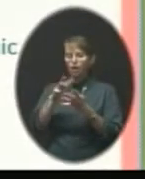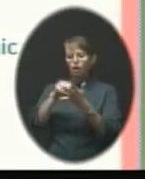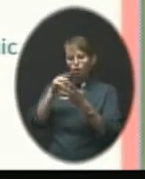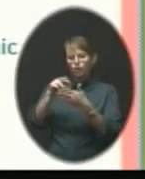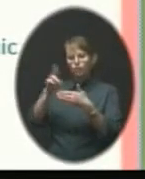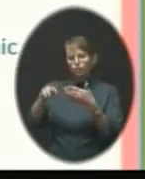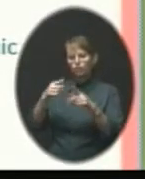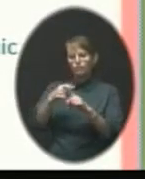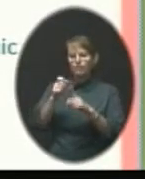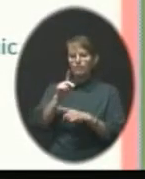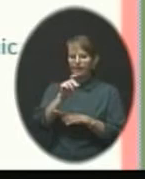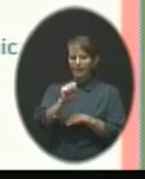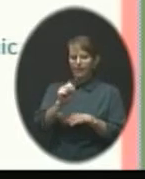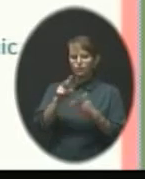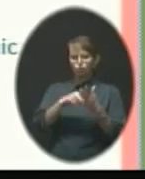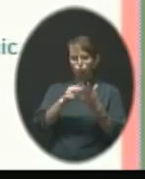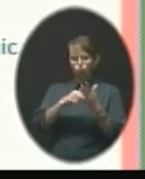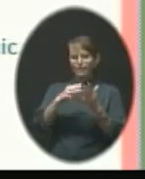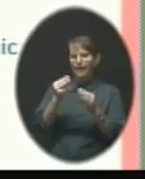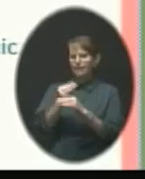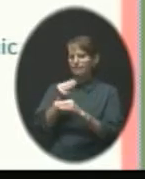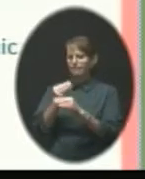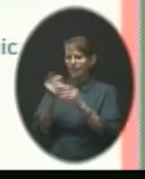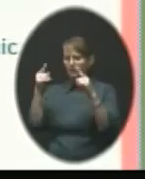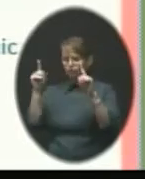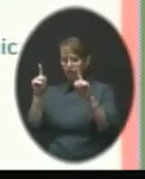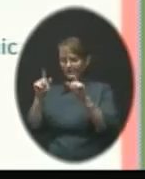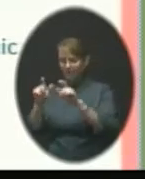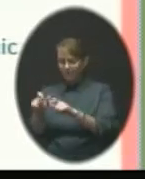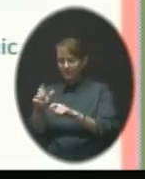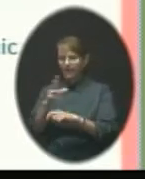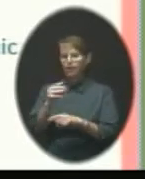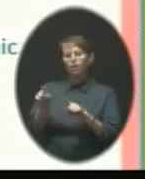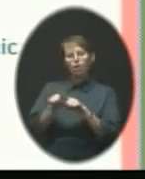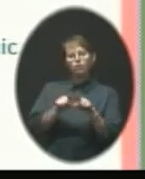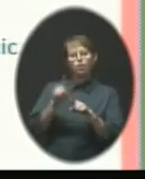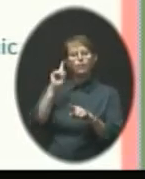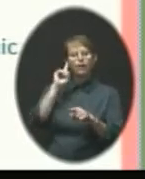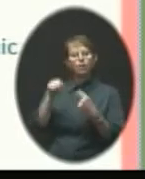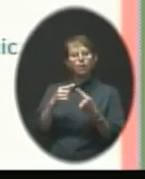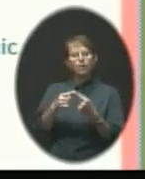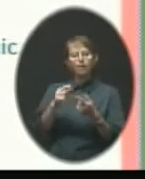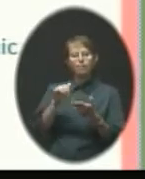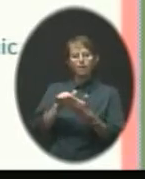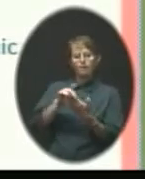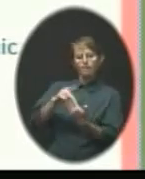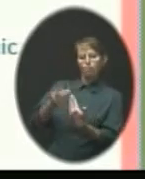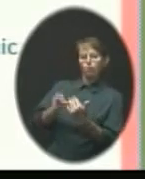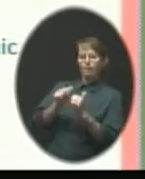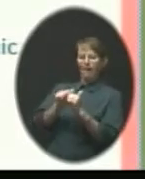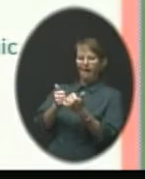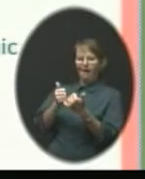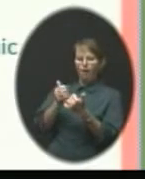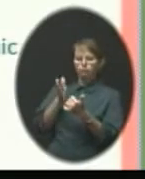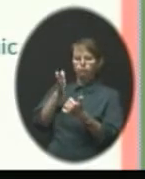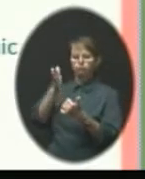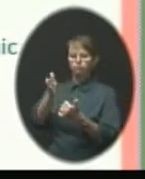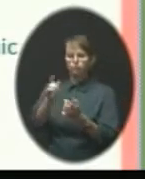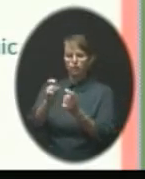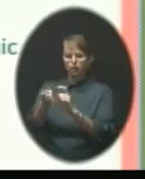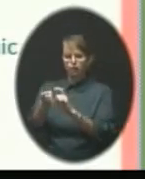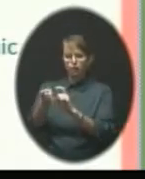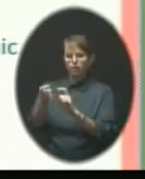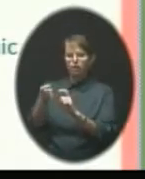Math Achievement Assessment. But we're also going to hear a little bit about how the program is changing for the way schools are